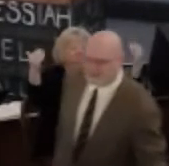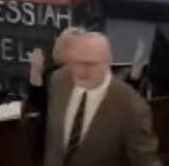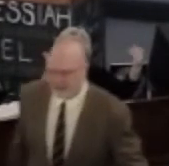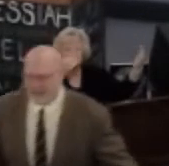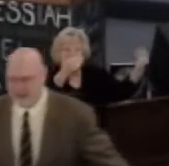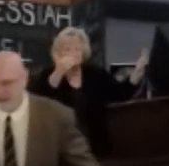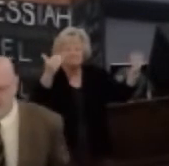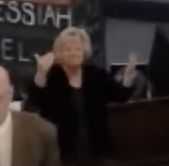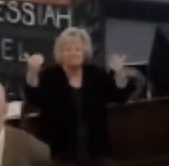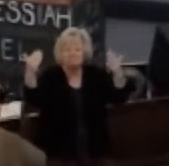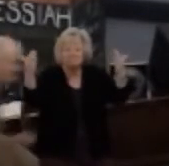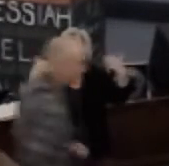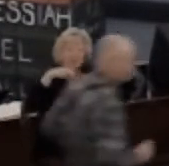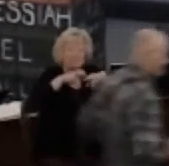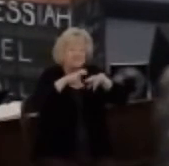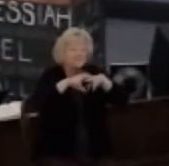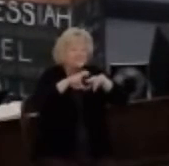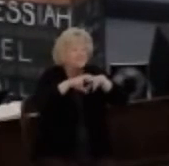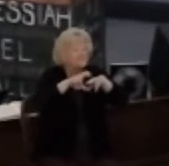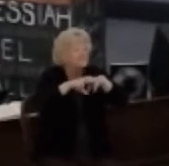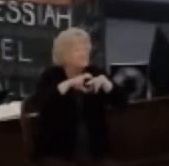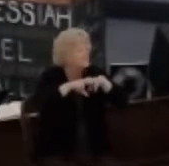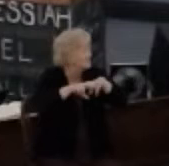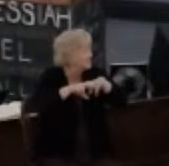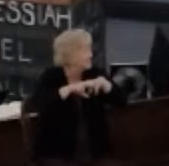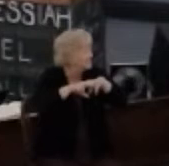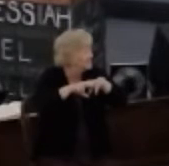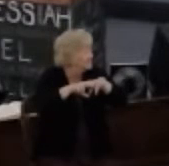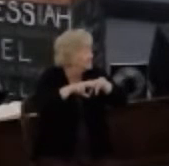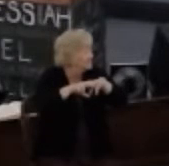As you're making your way back to your seats,